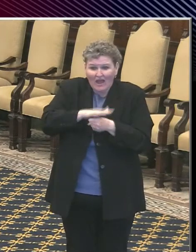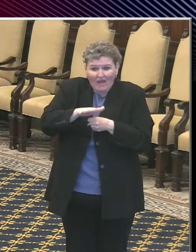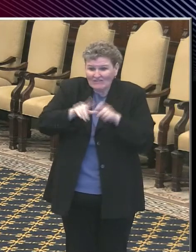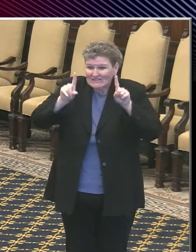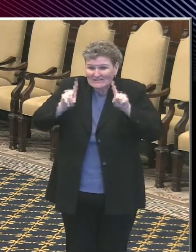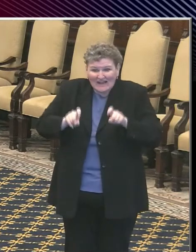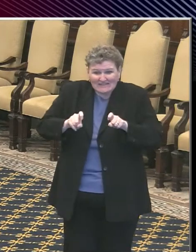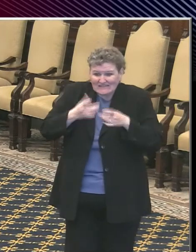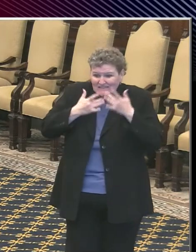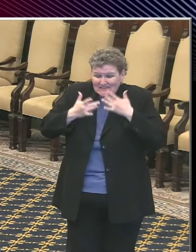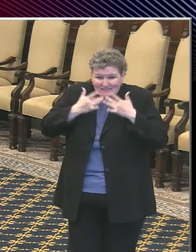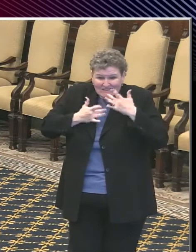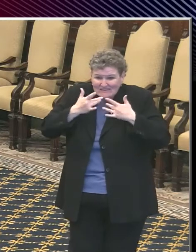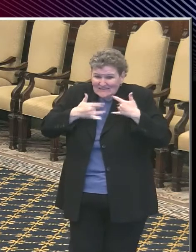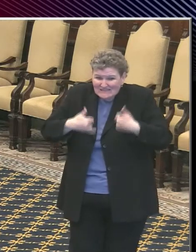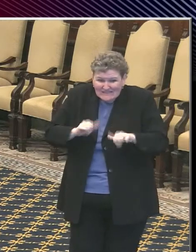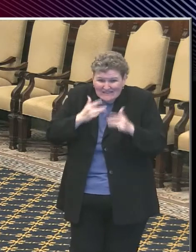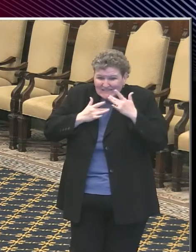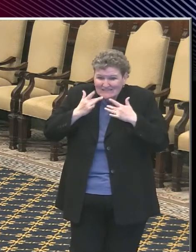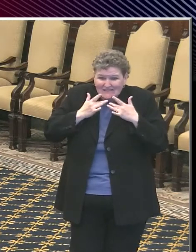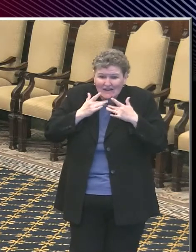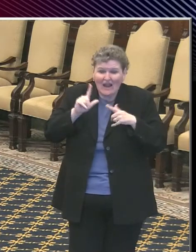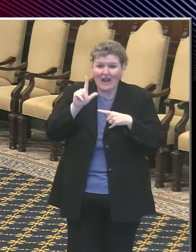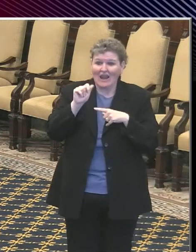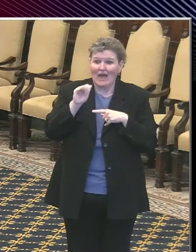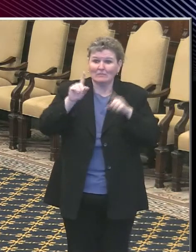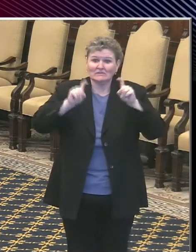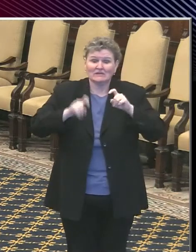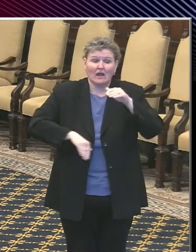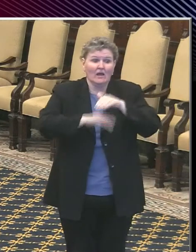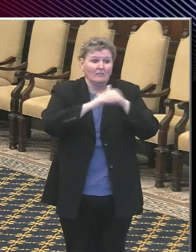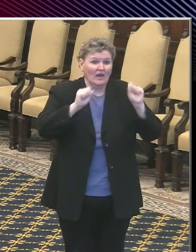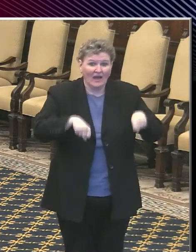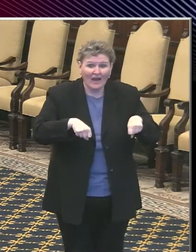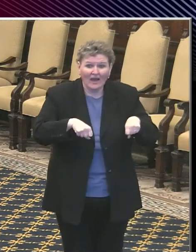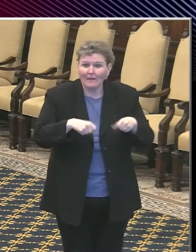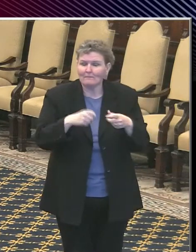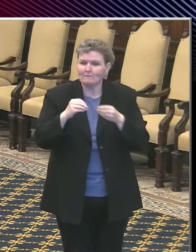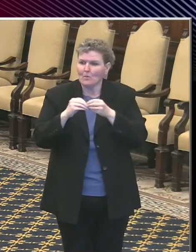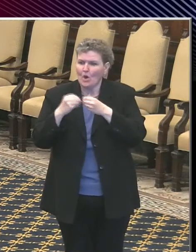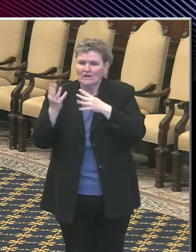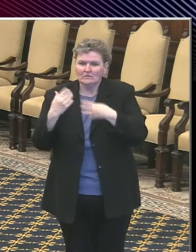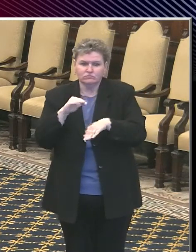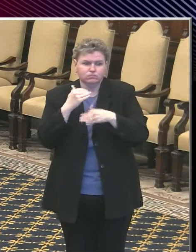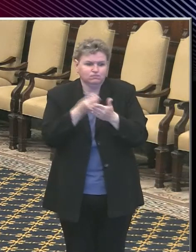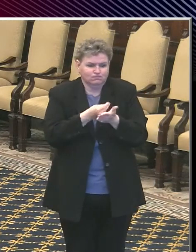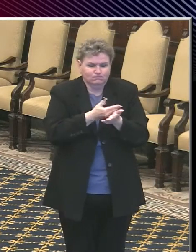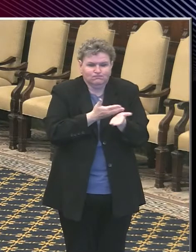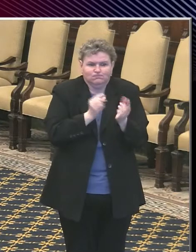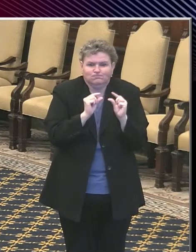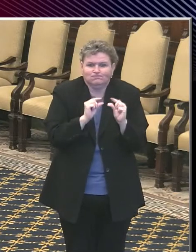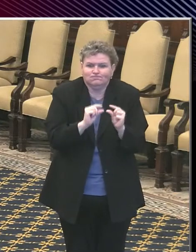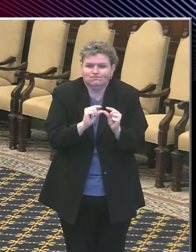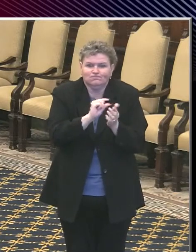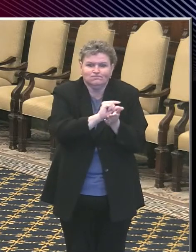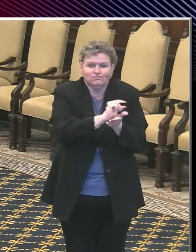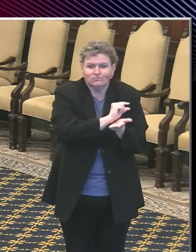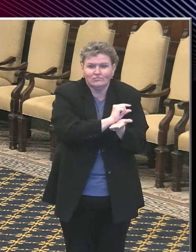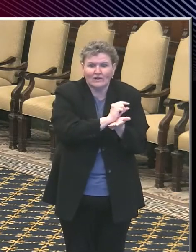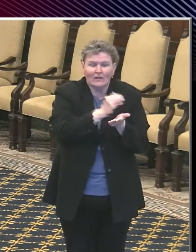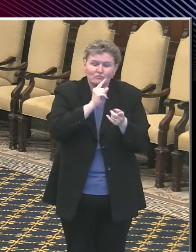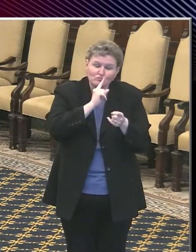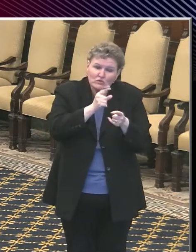with PPE, with help with being able to bill for the services for the test, and I think some nonprofit status